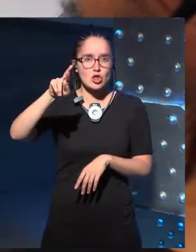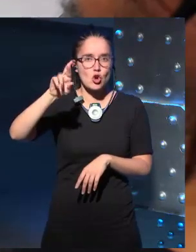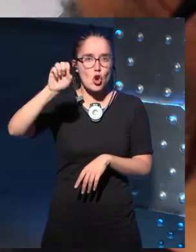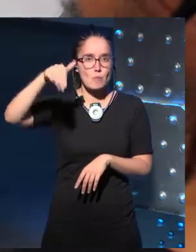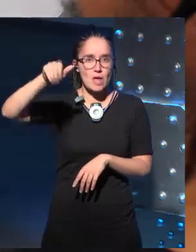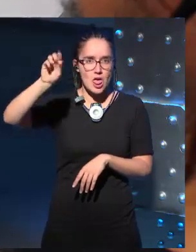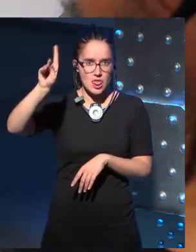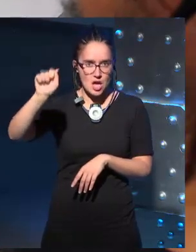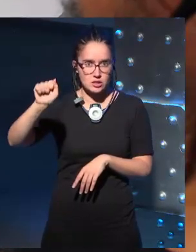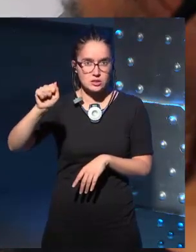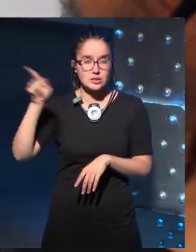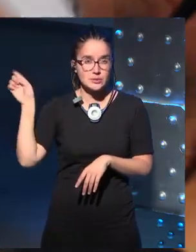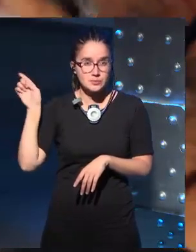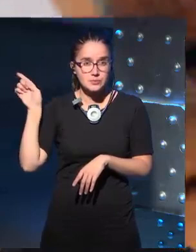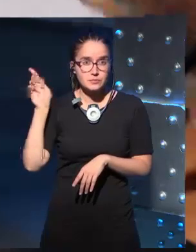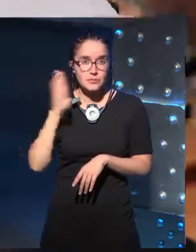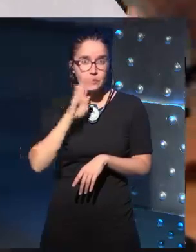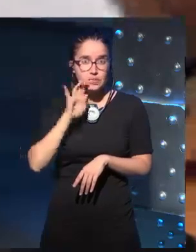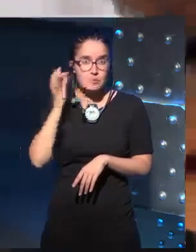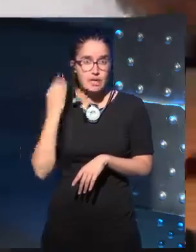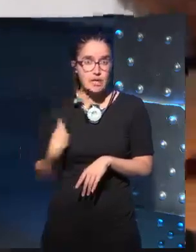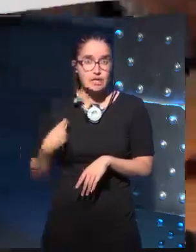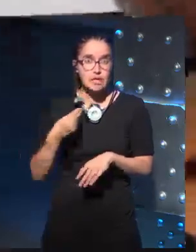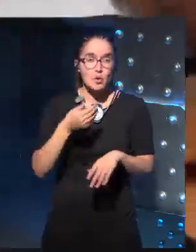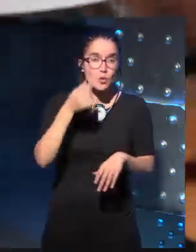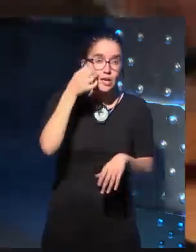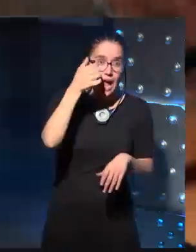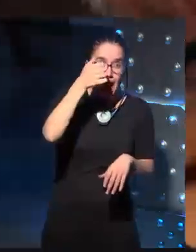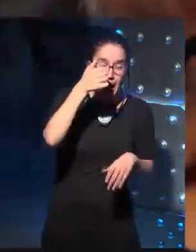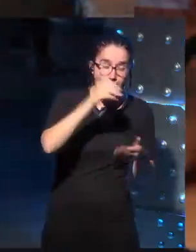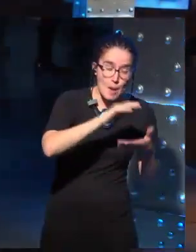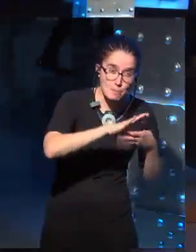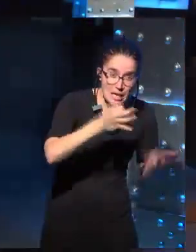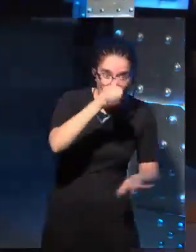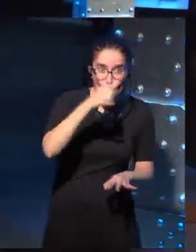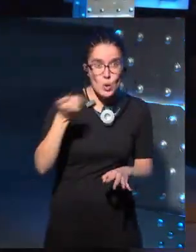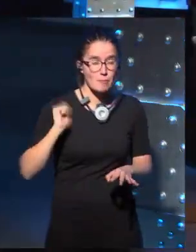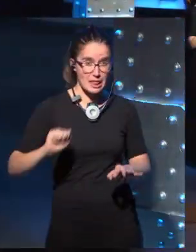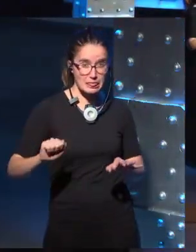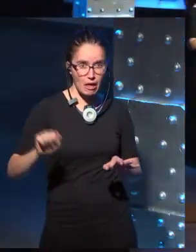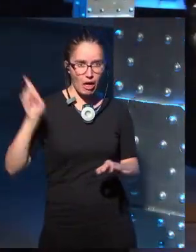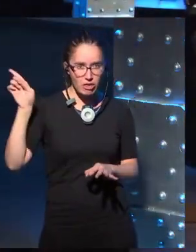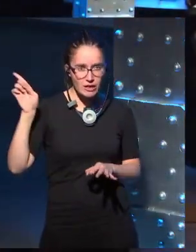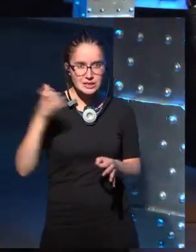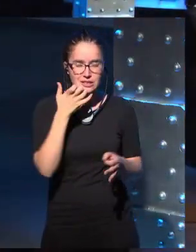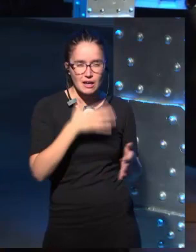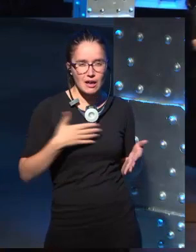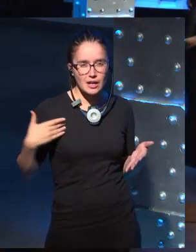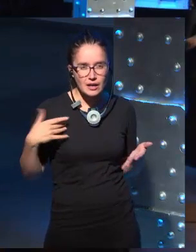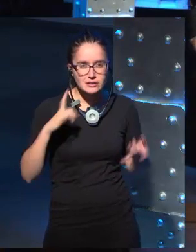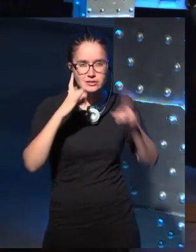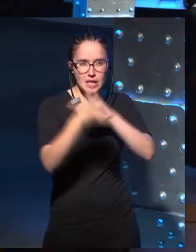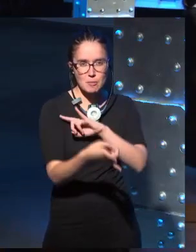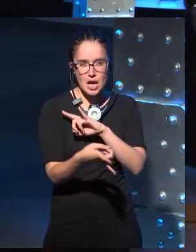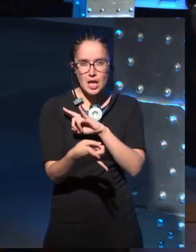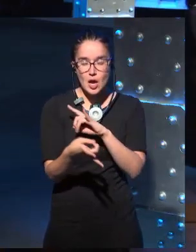Andromeda, if you have a friend or a lover on Andromeda, if you want to give him or her a call,